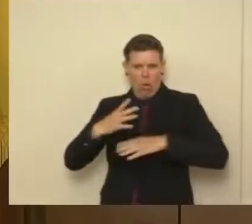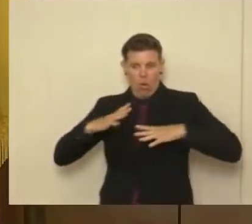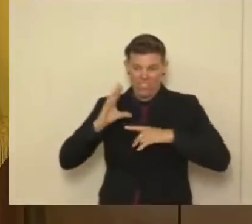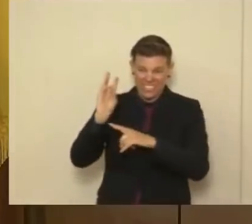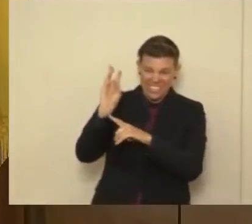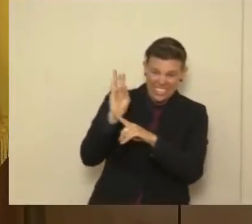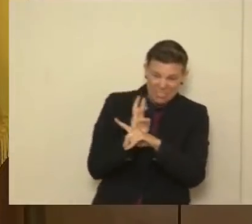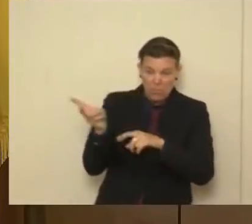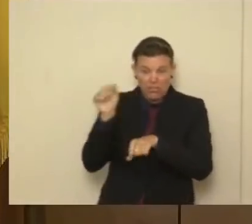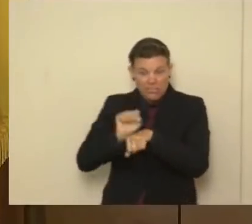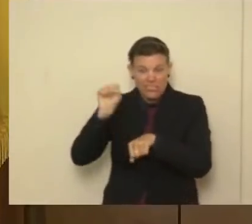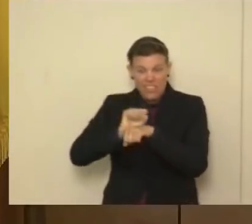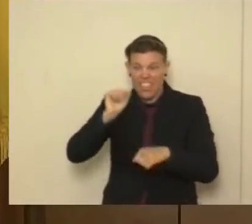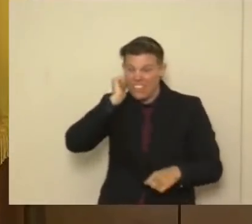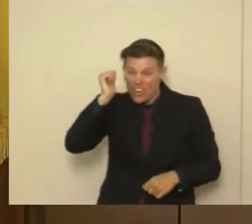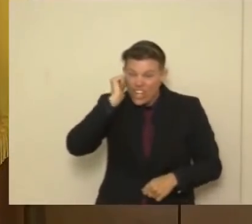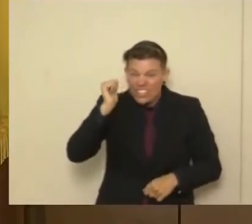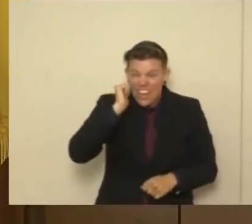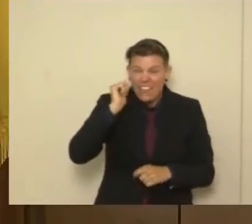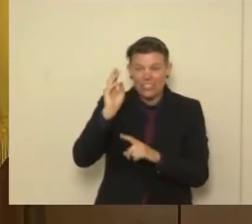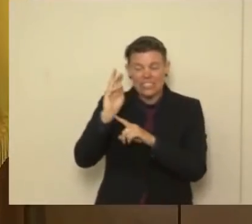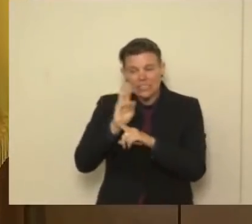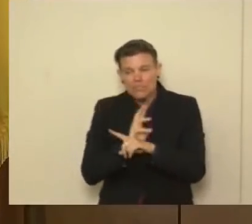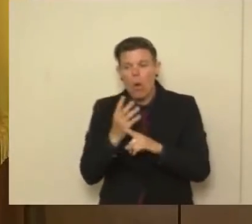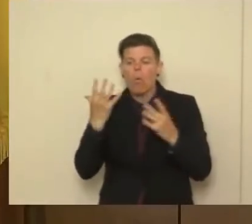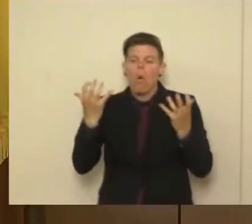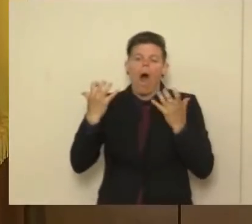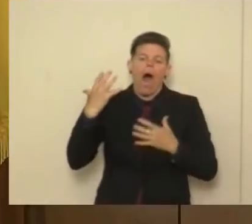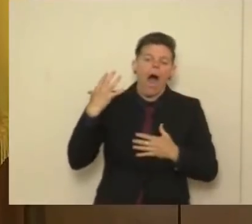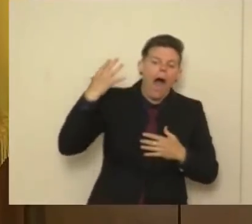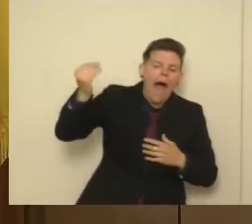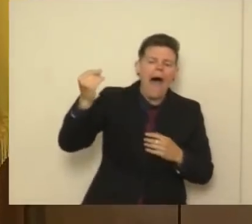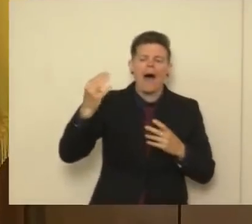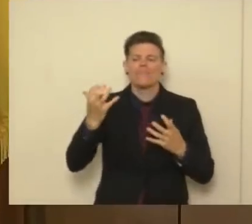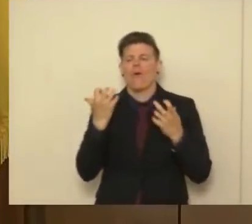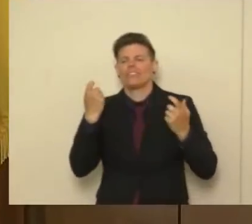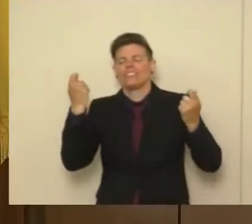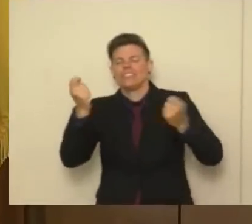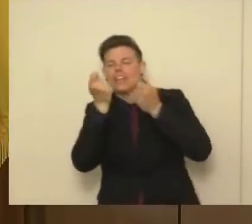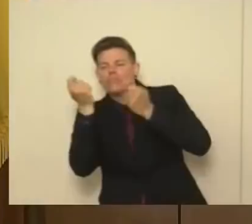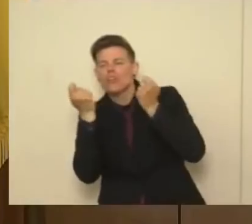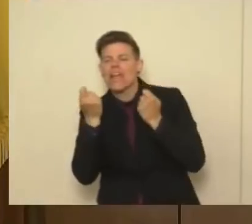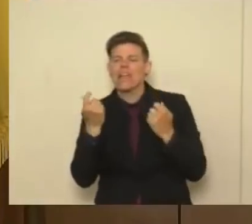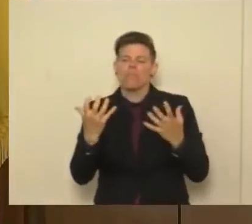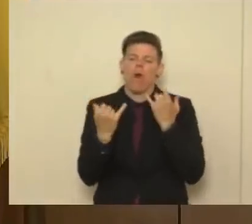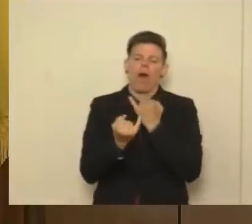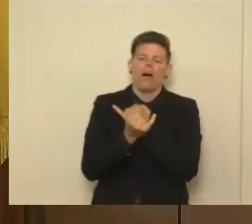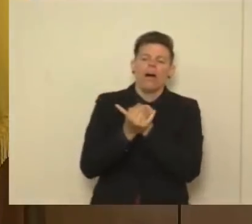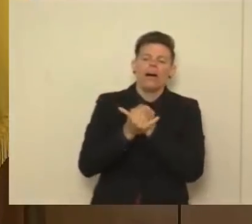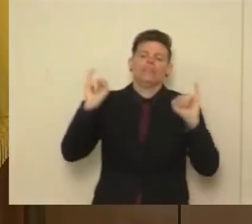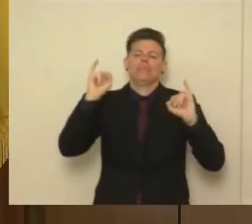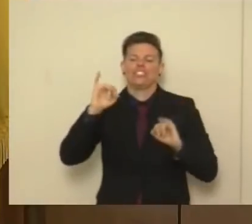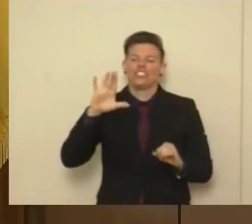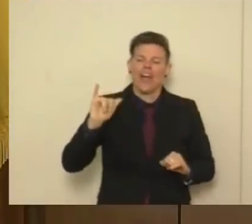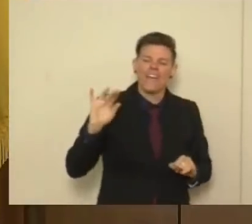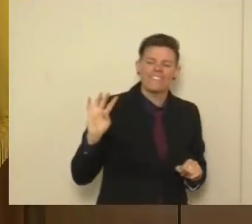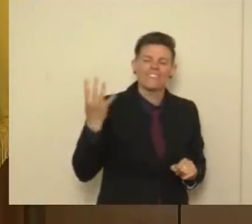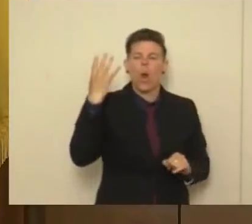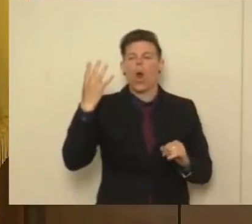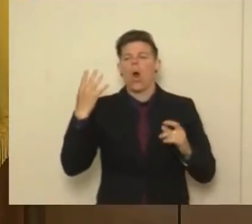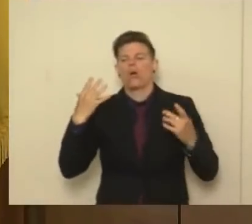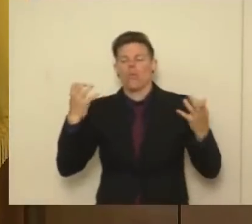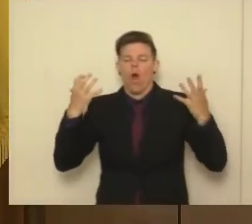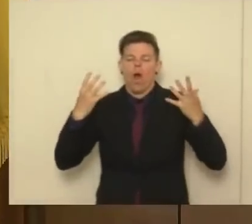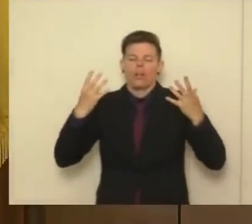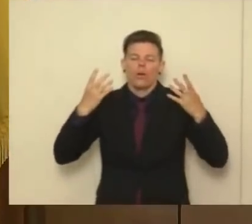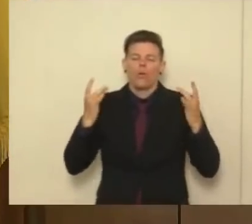everyone wants to get outside. Everyone wants to celebrate Independence Day. Everybody wants this to just go away. I can't